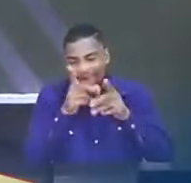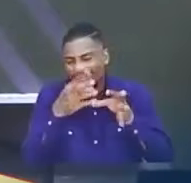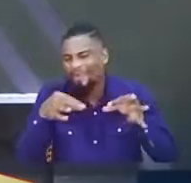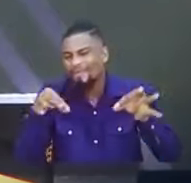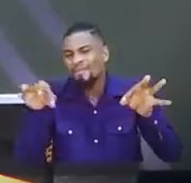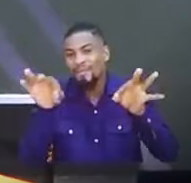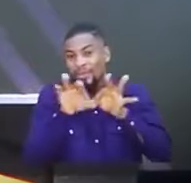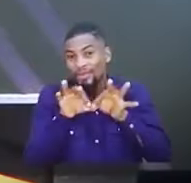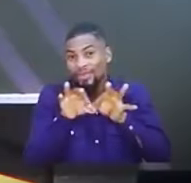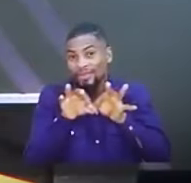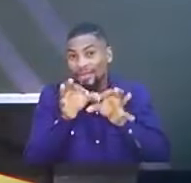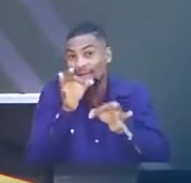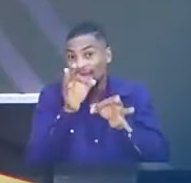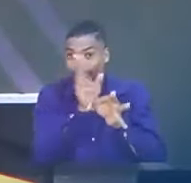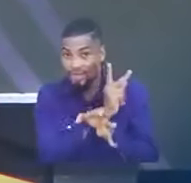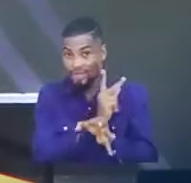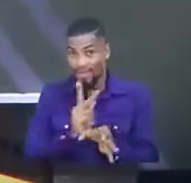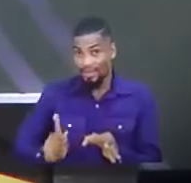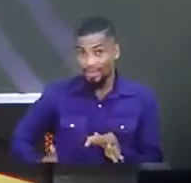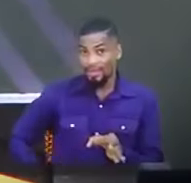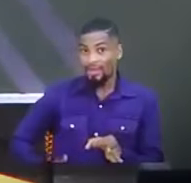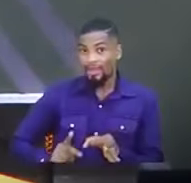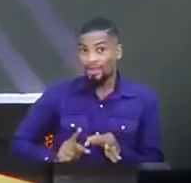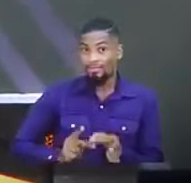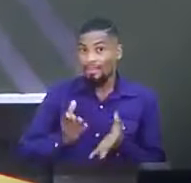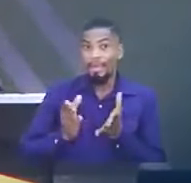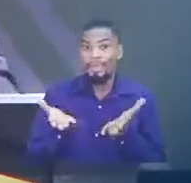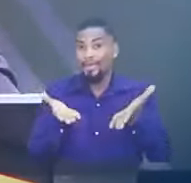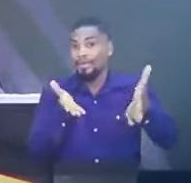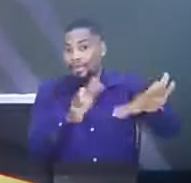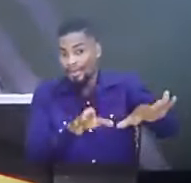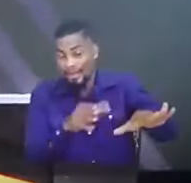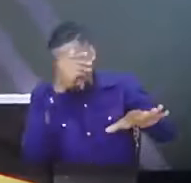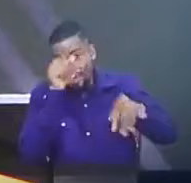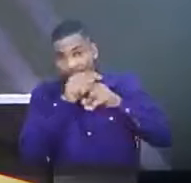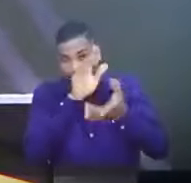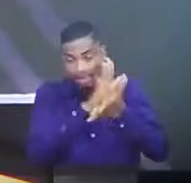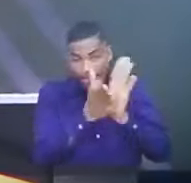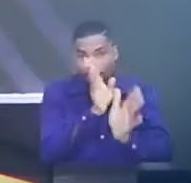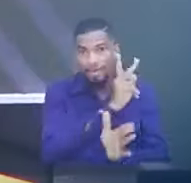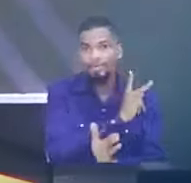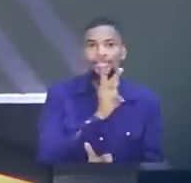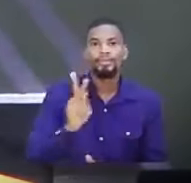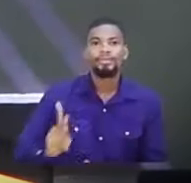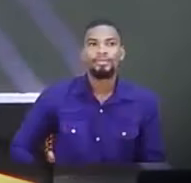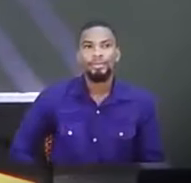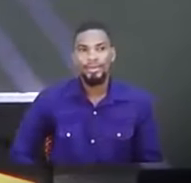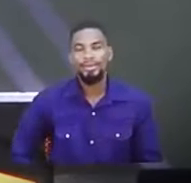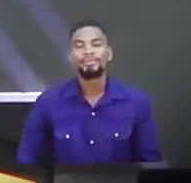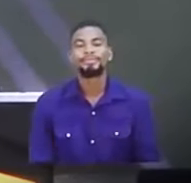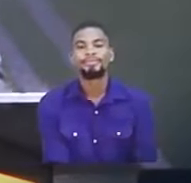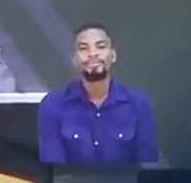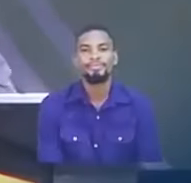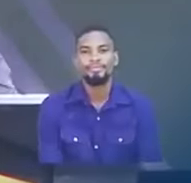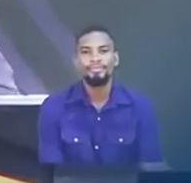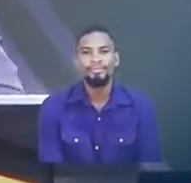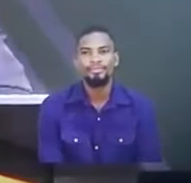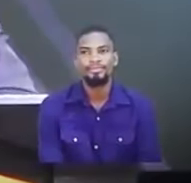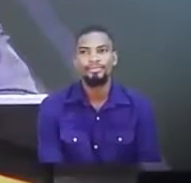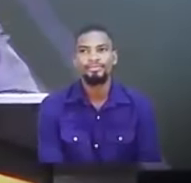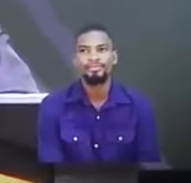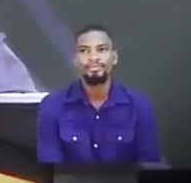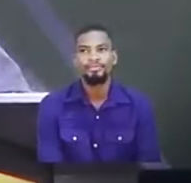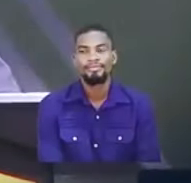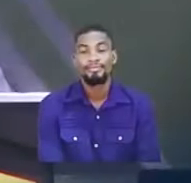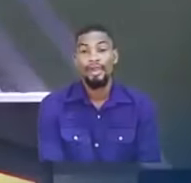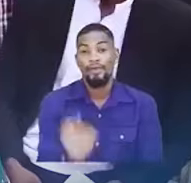was not there, he was the next to be the king. They revered him. So he went to Amnon. Let's take it from verse